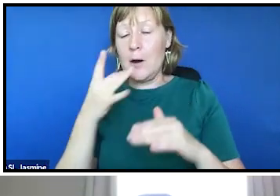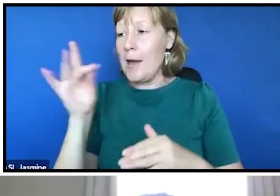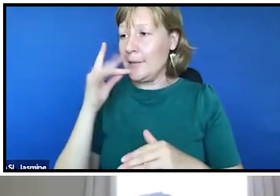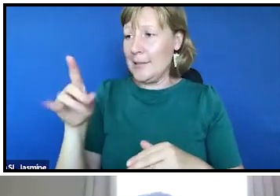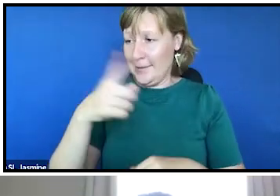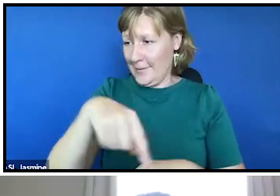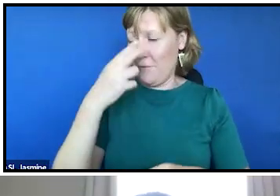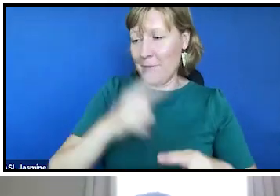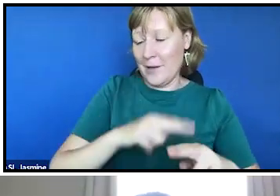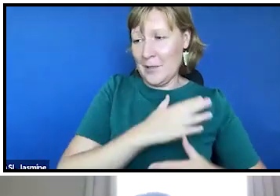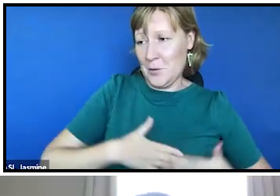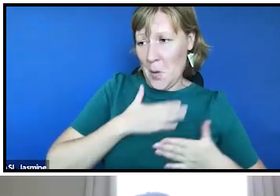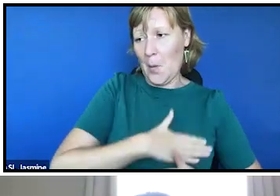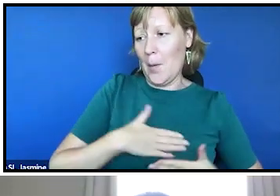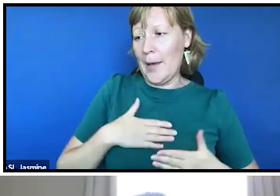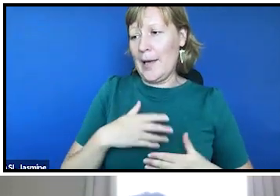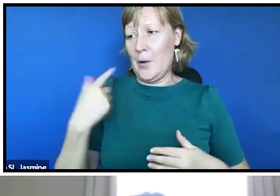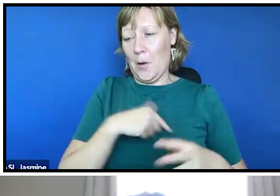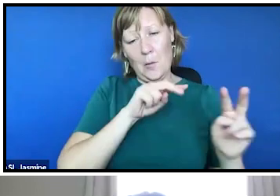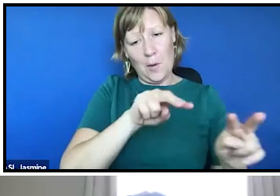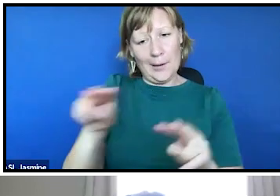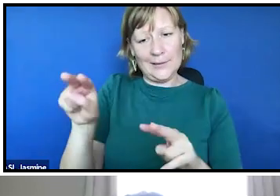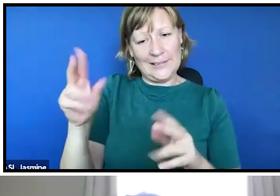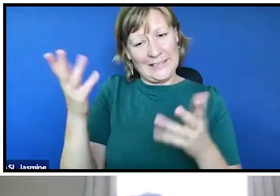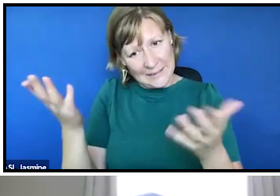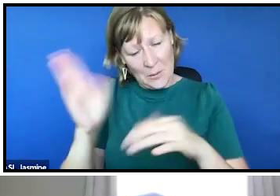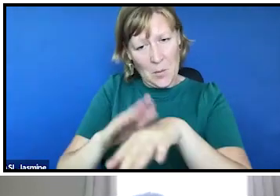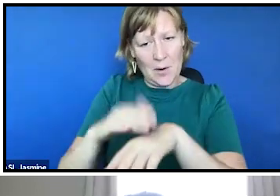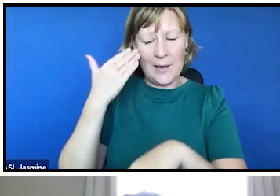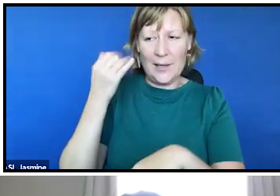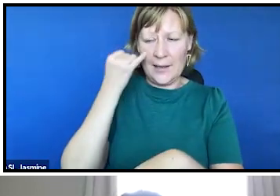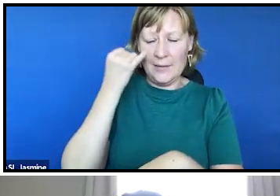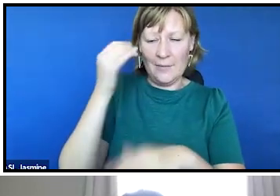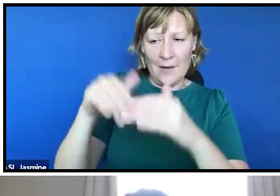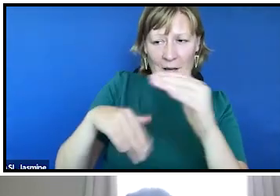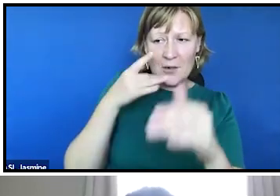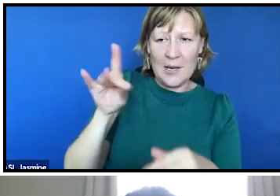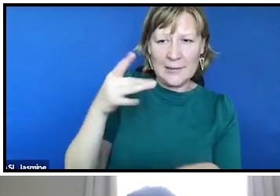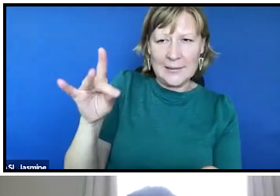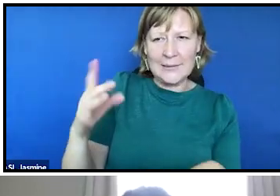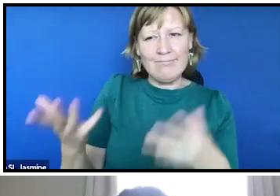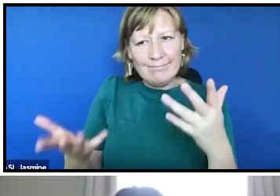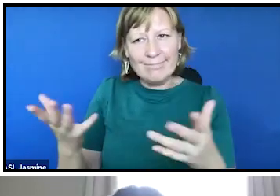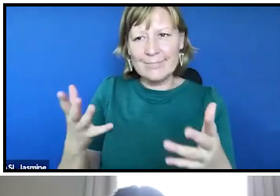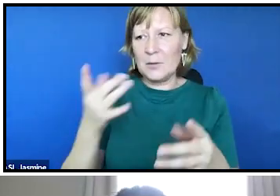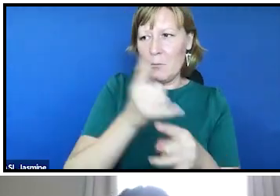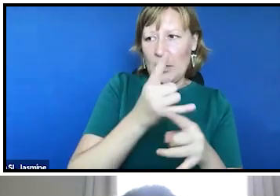watch it, but the bartender won't let them. But, I mean, I think what do you think, you